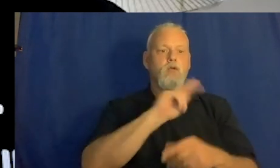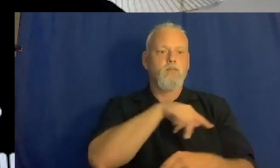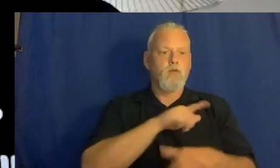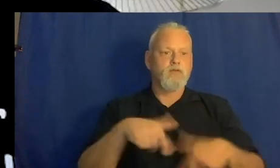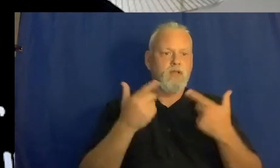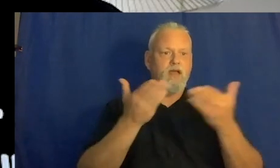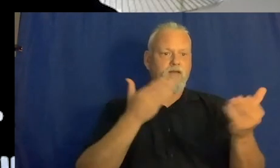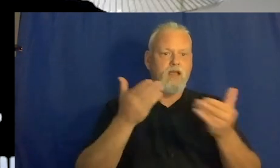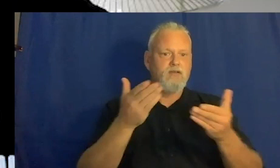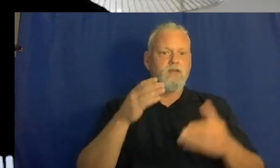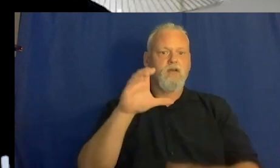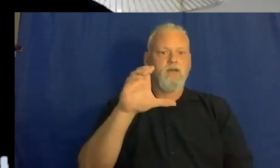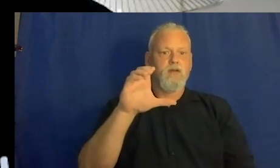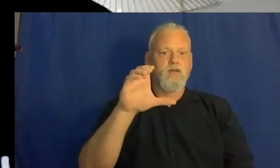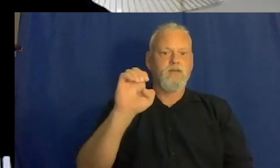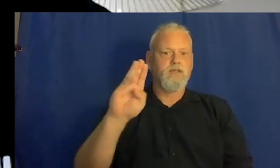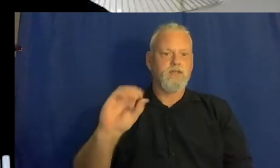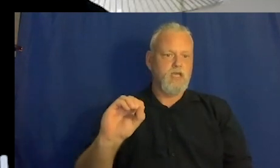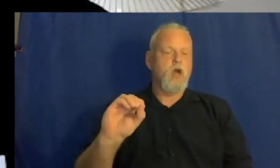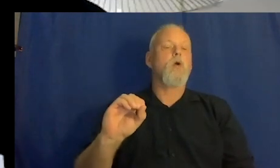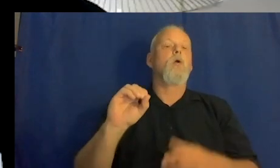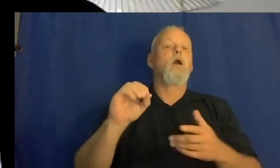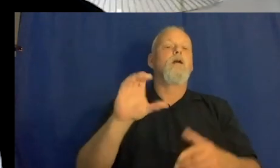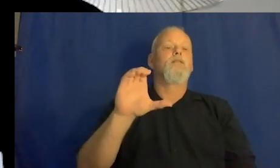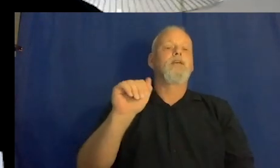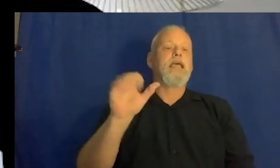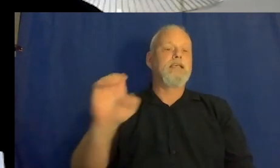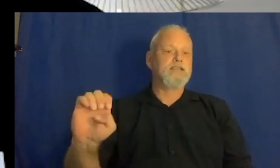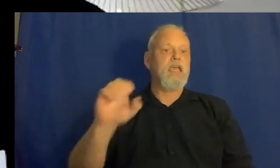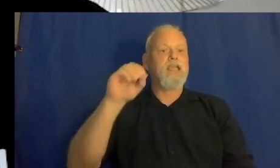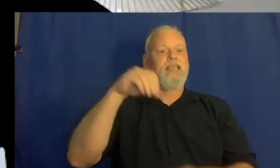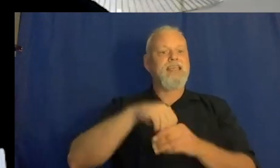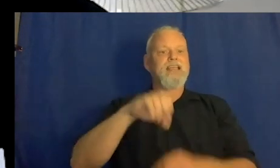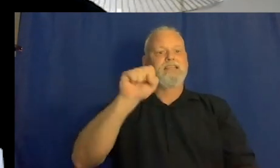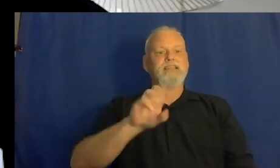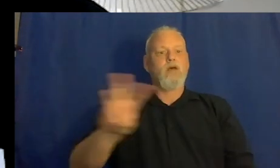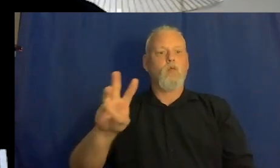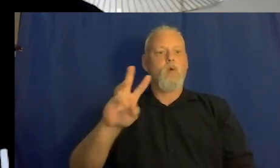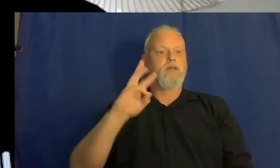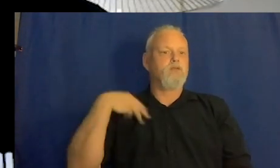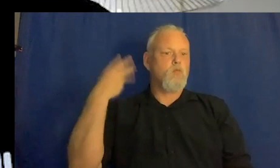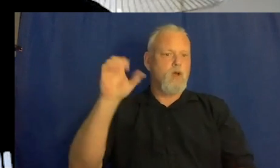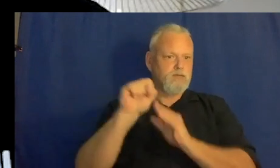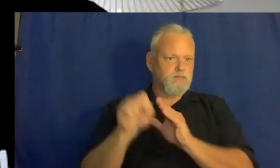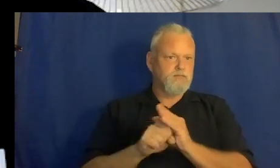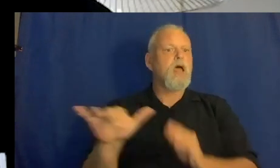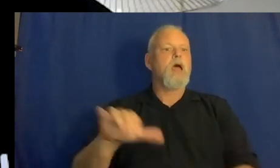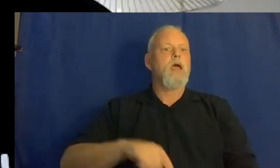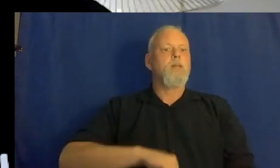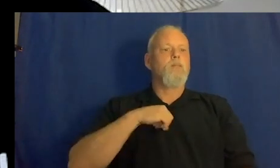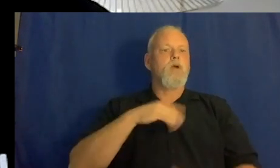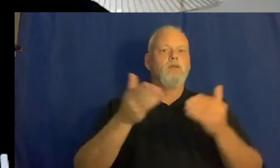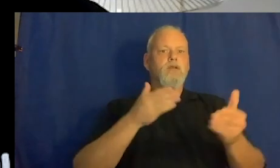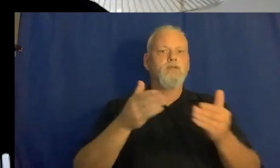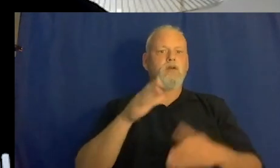as the CEO of Cascade AIDS Project in Oregon and Southwest Washington State. I also proudly serve as the co-chair